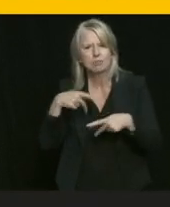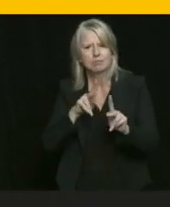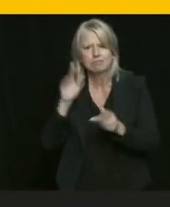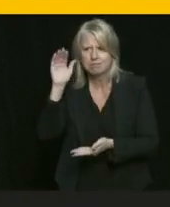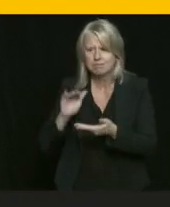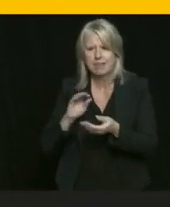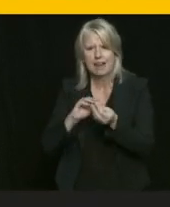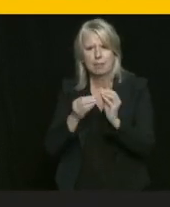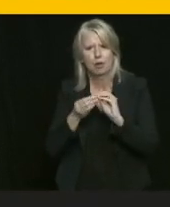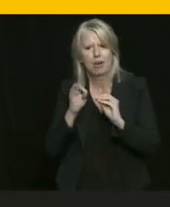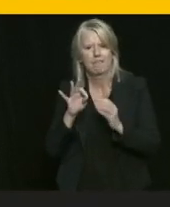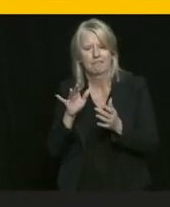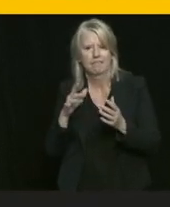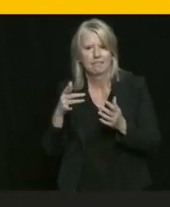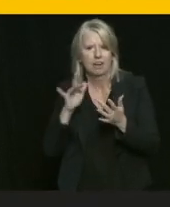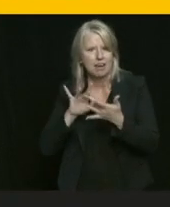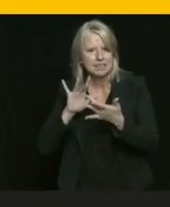25%?